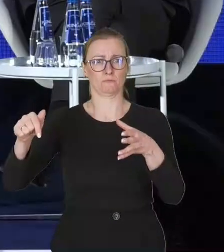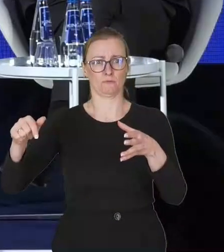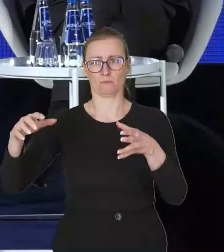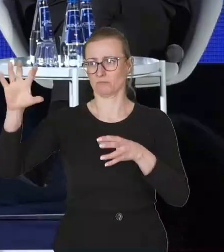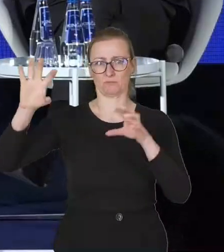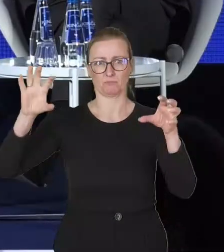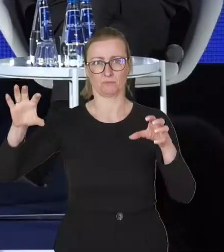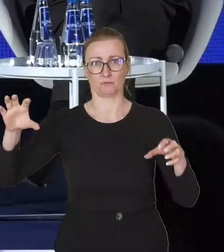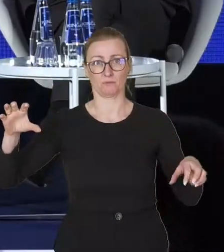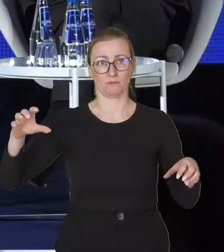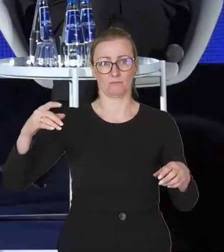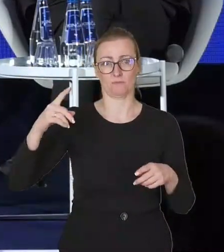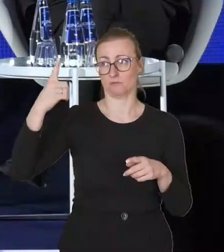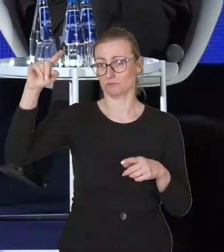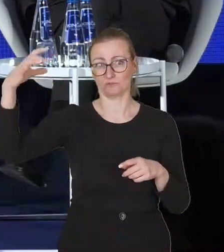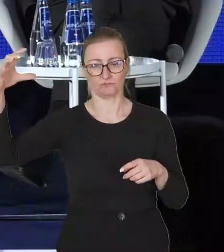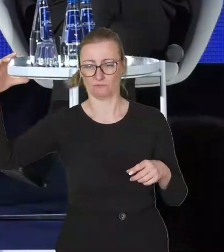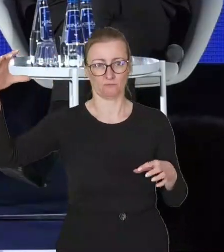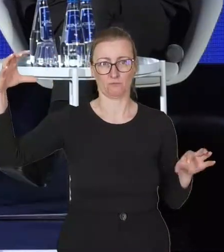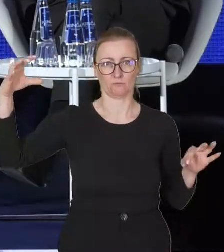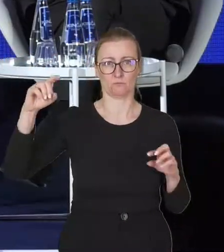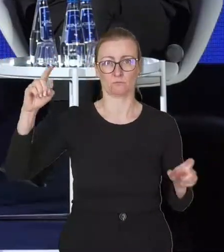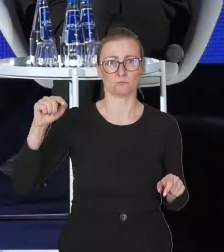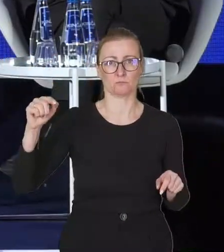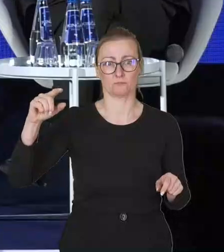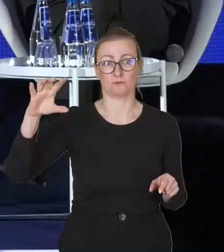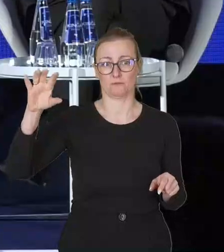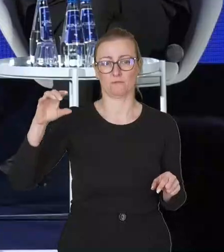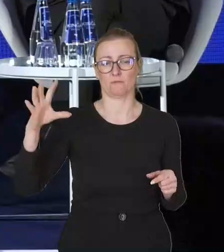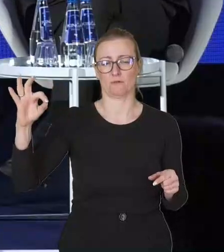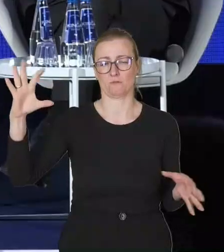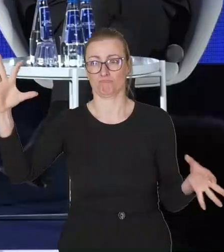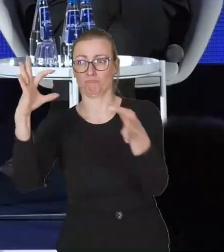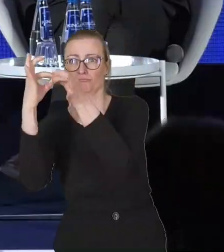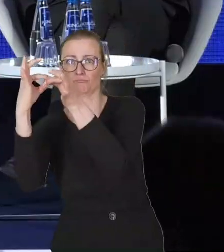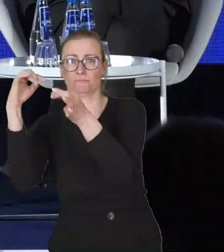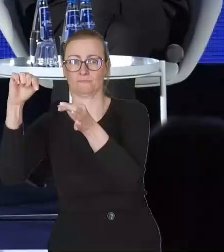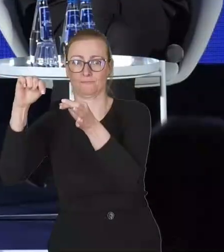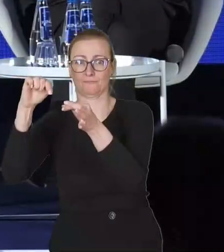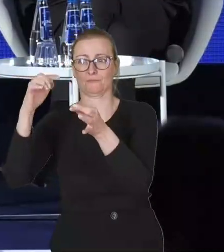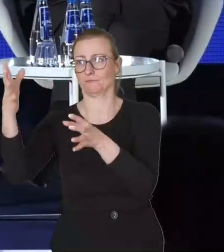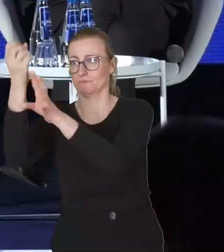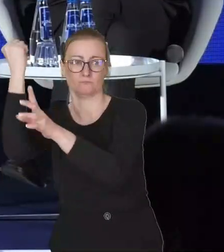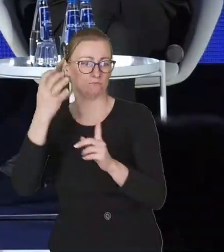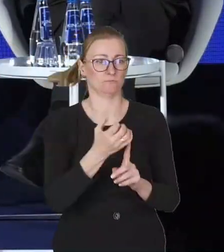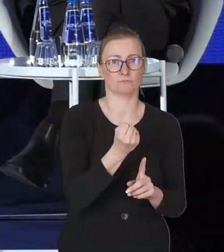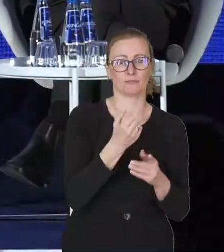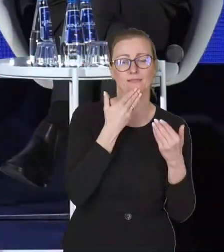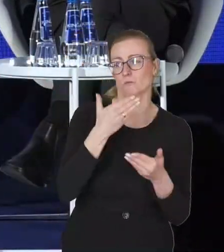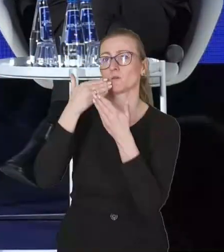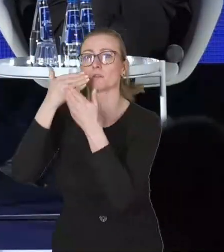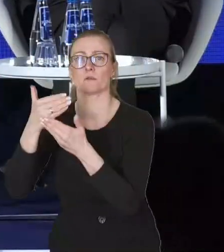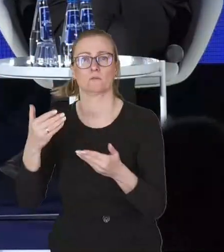that at the end of the day will drive competitiveness across the single market altogether. And that's not always an easy